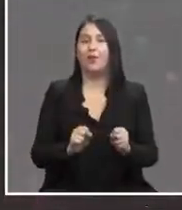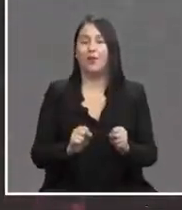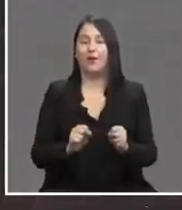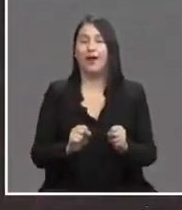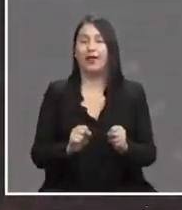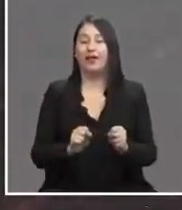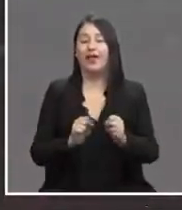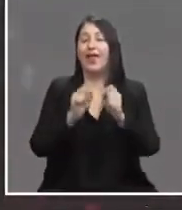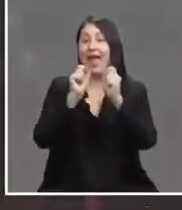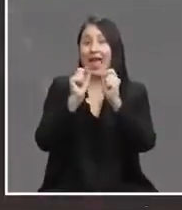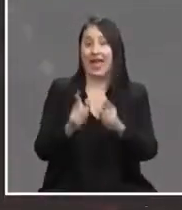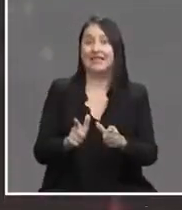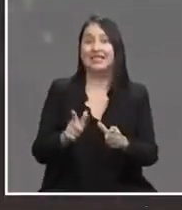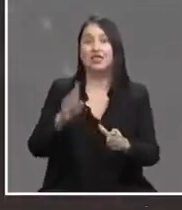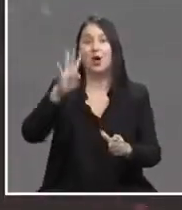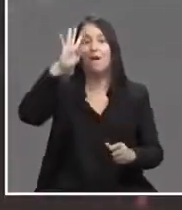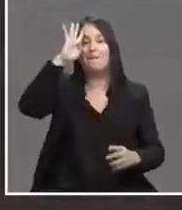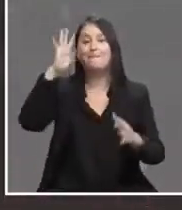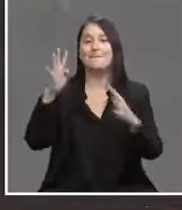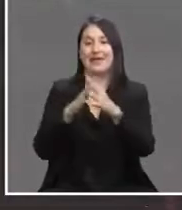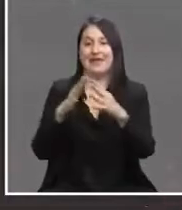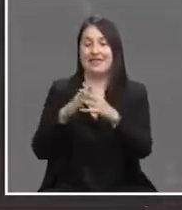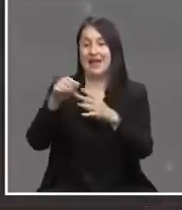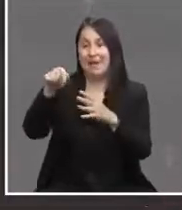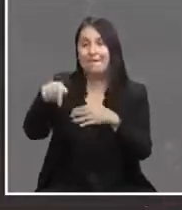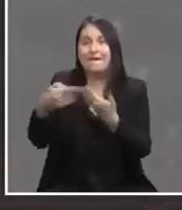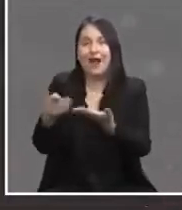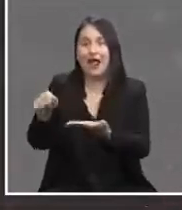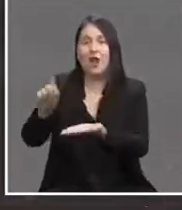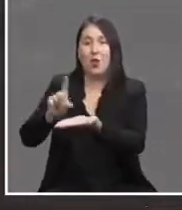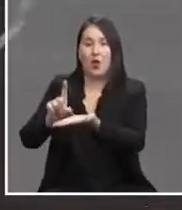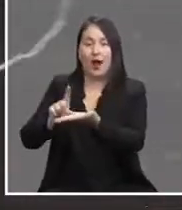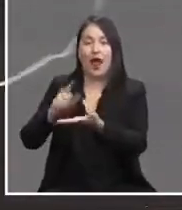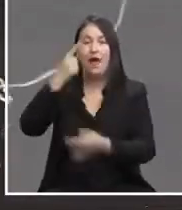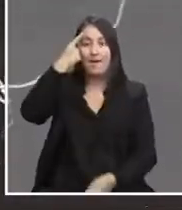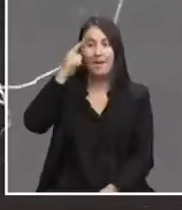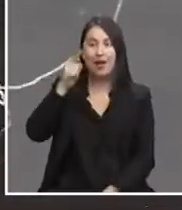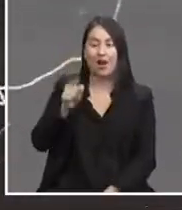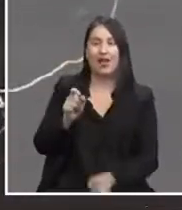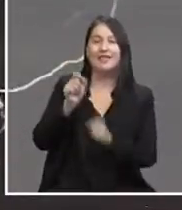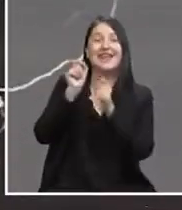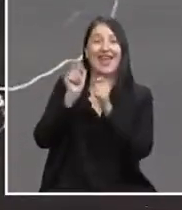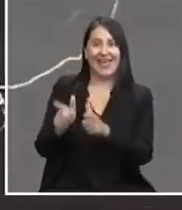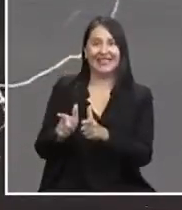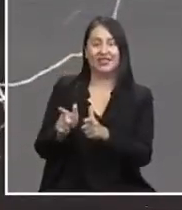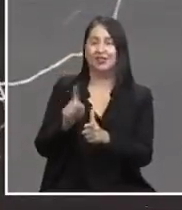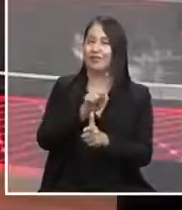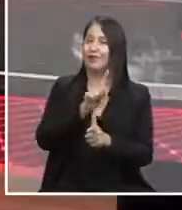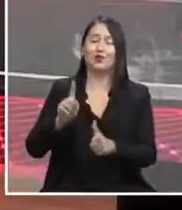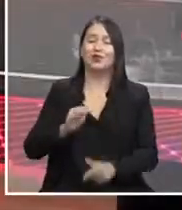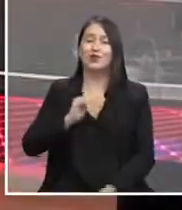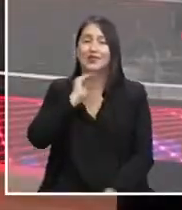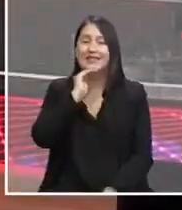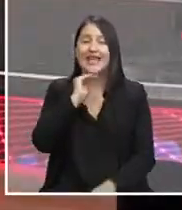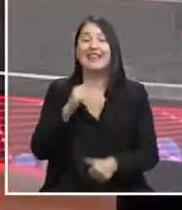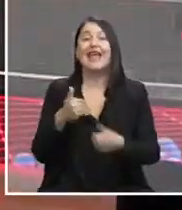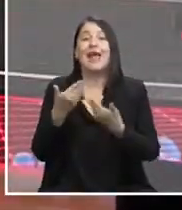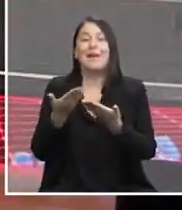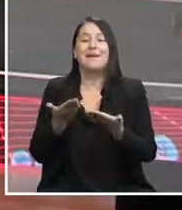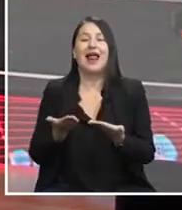those successes are not enough to provide a military solution to the